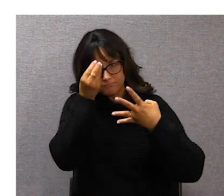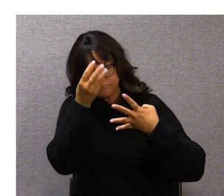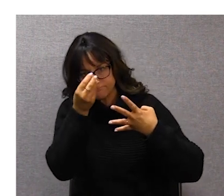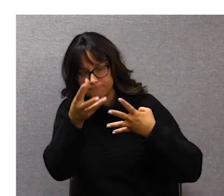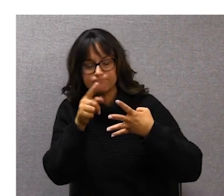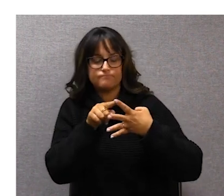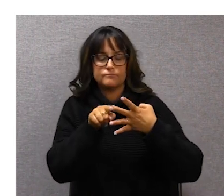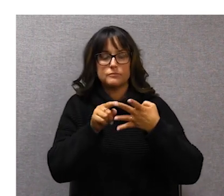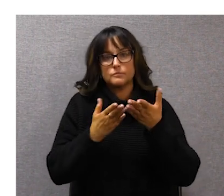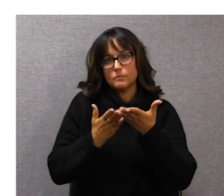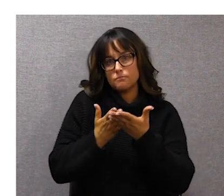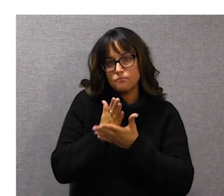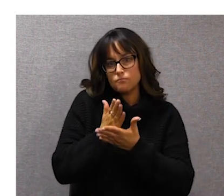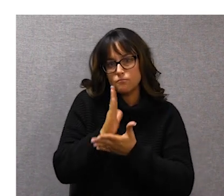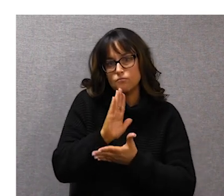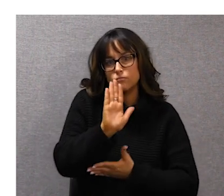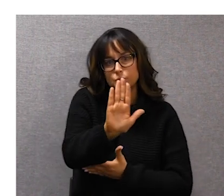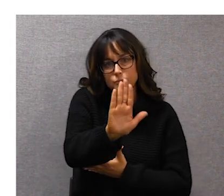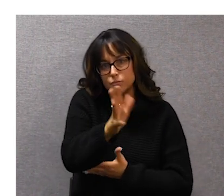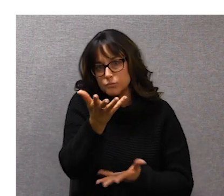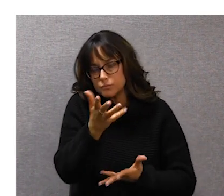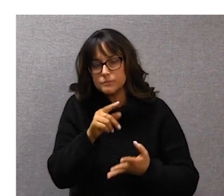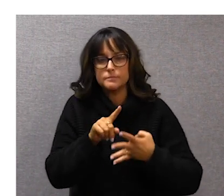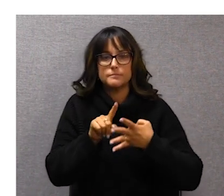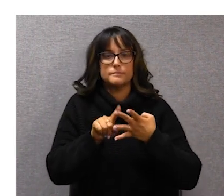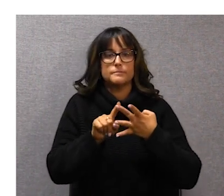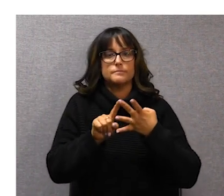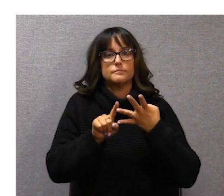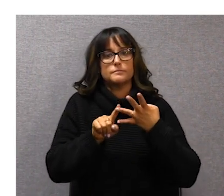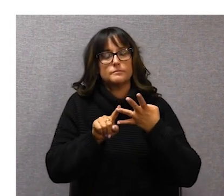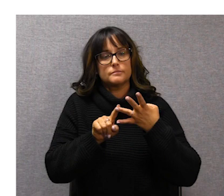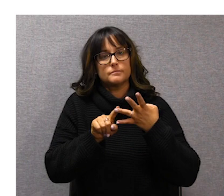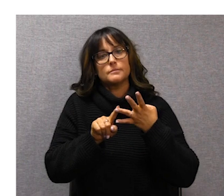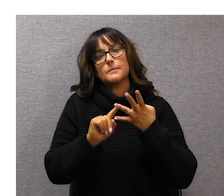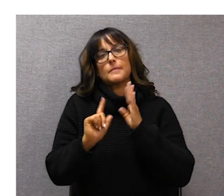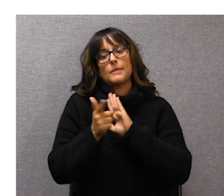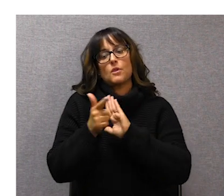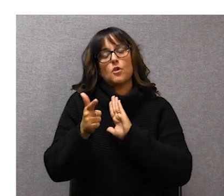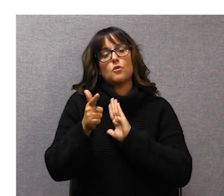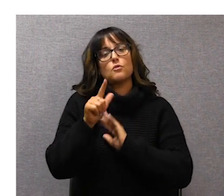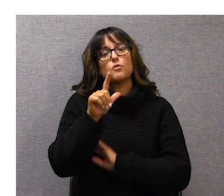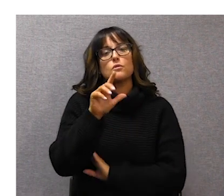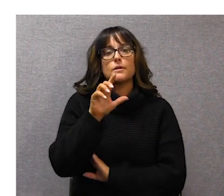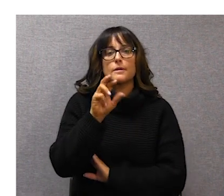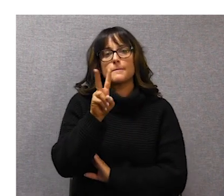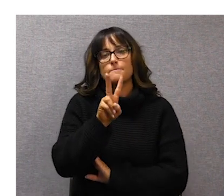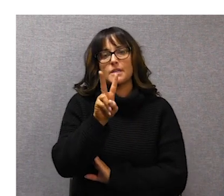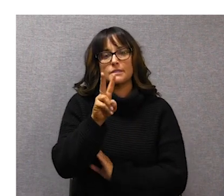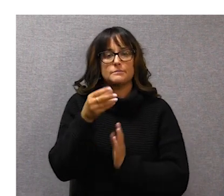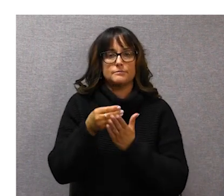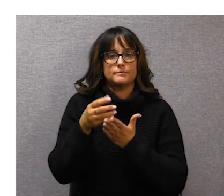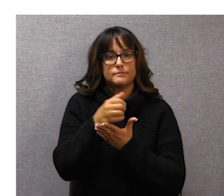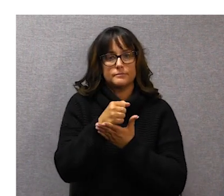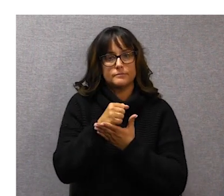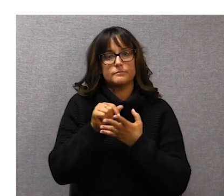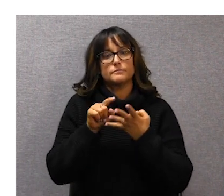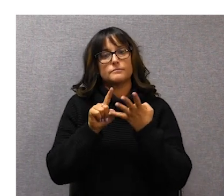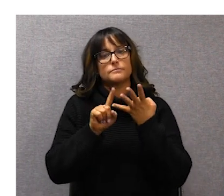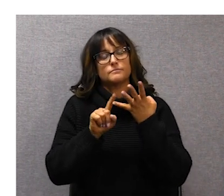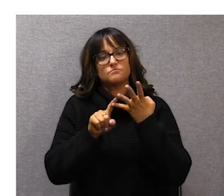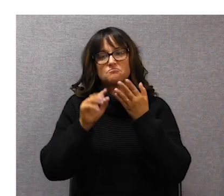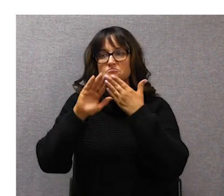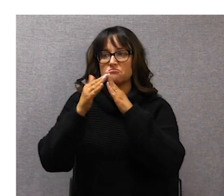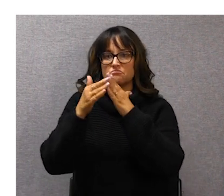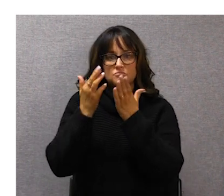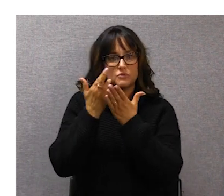process, information about what their rights are as a crime victim. They will assist them with crime victims' compensation, with any